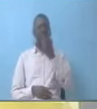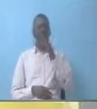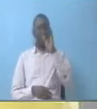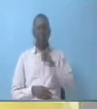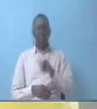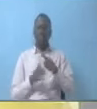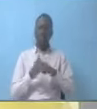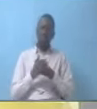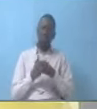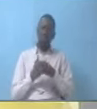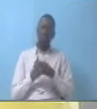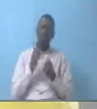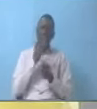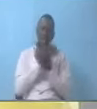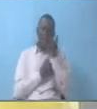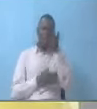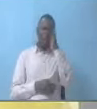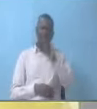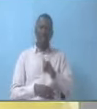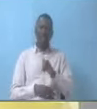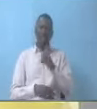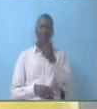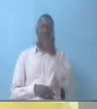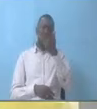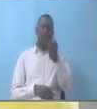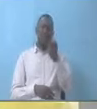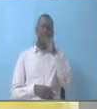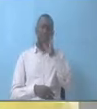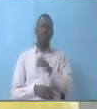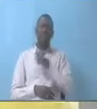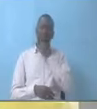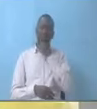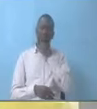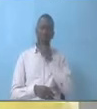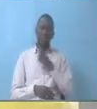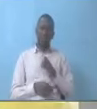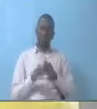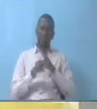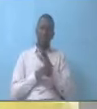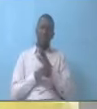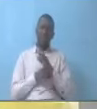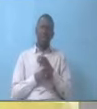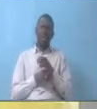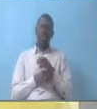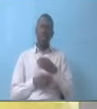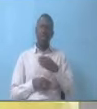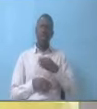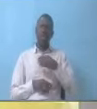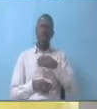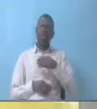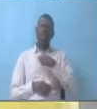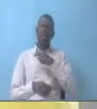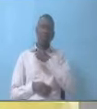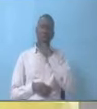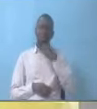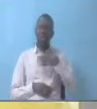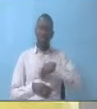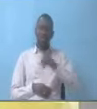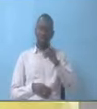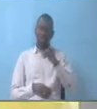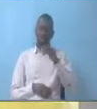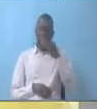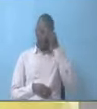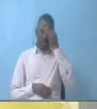her grandson to me, mu yone setam bi ci man, go and see her in the village. Nena ko seti ci dekk ba. She was going